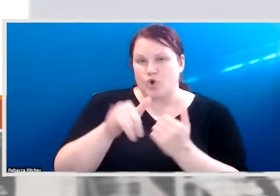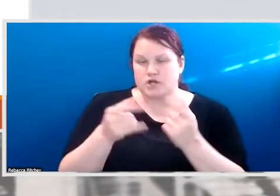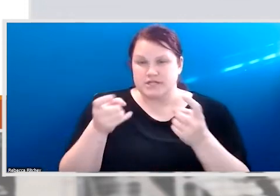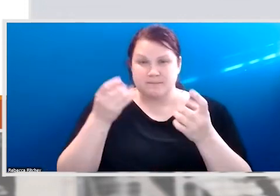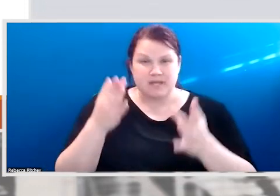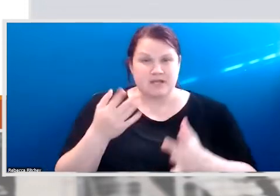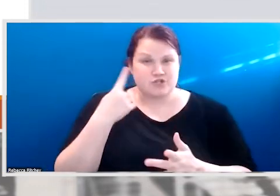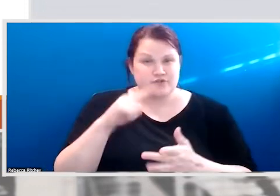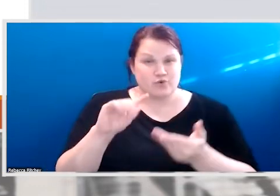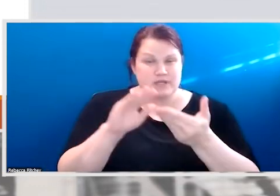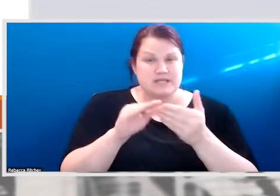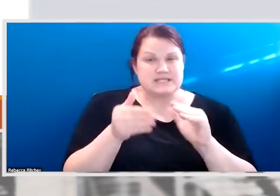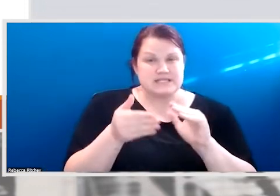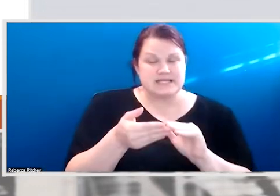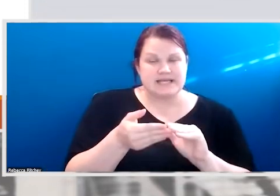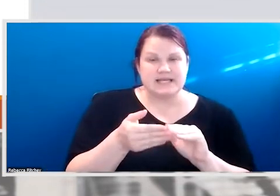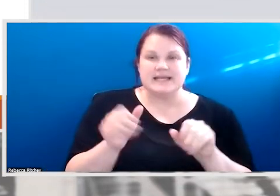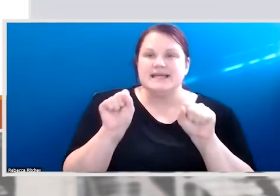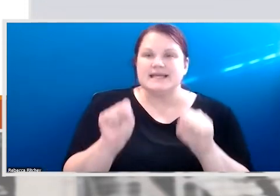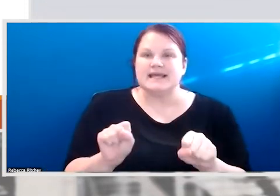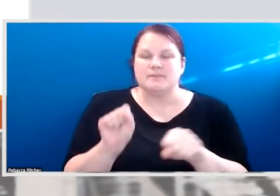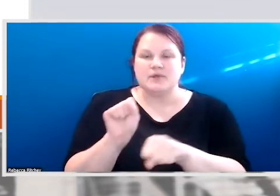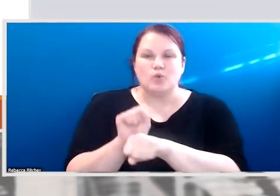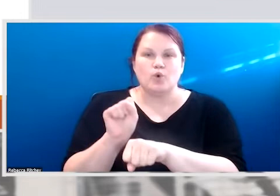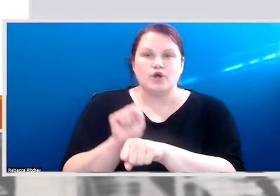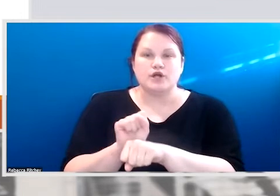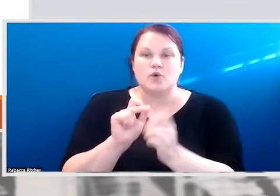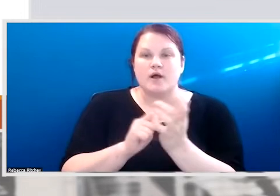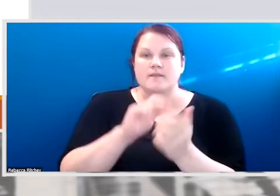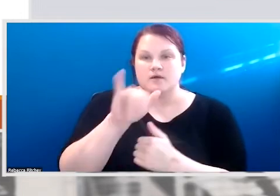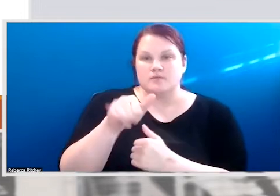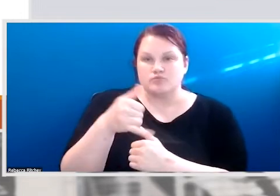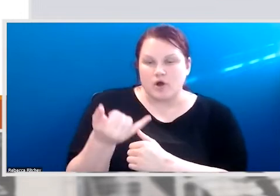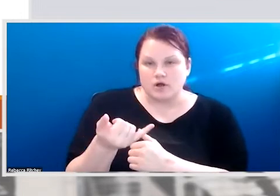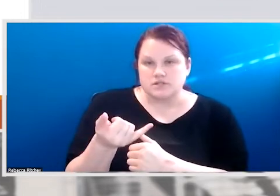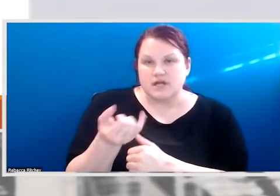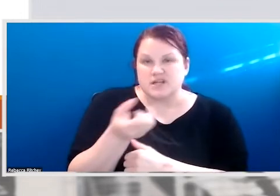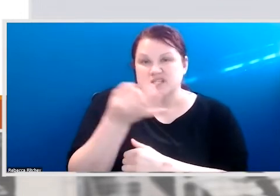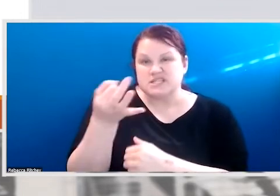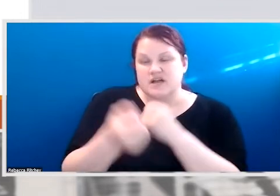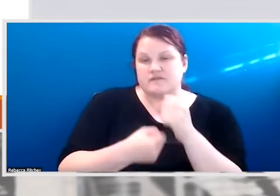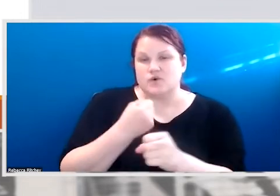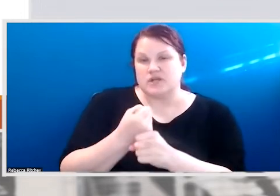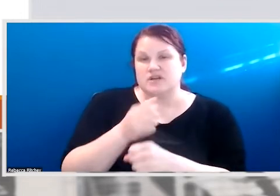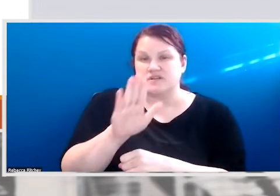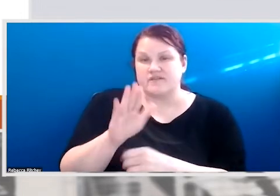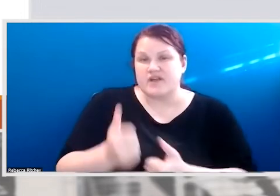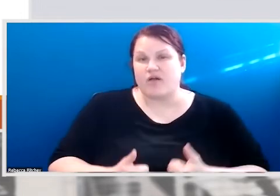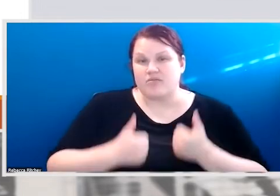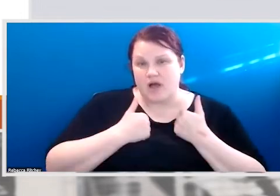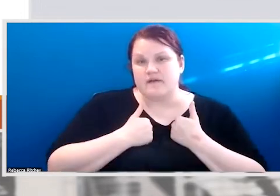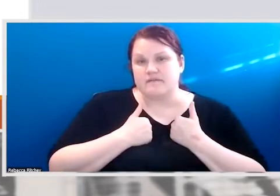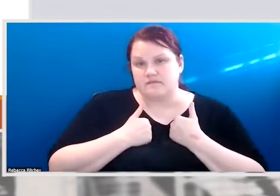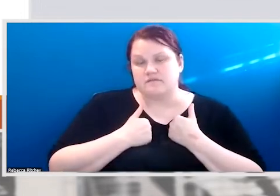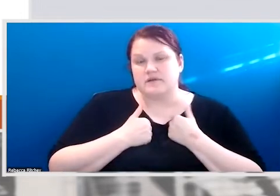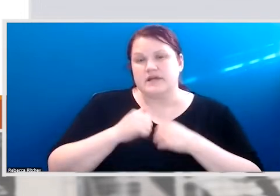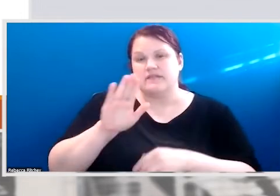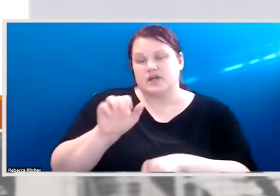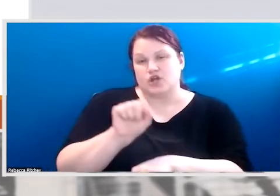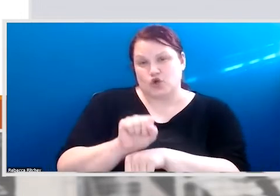city can be working on this project. It's going to be several years of their life, several years of their